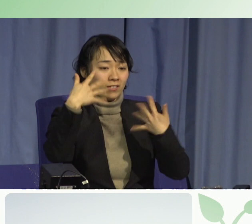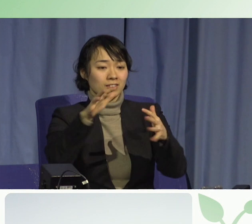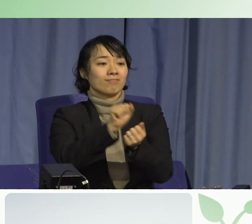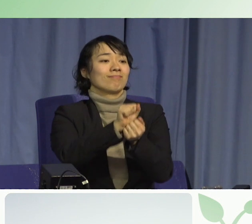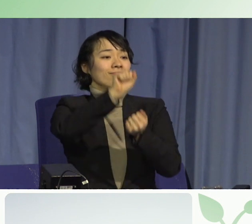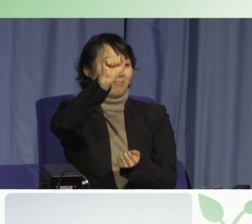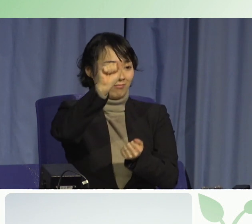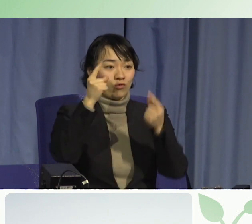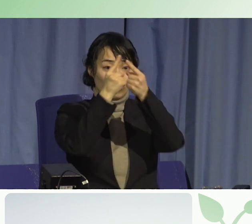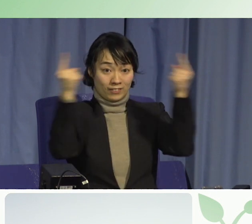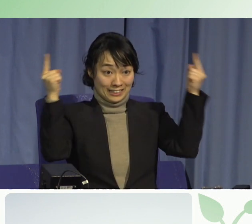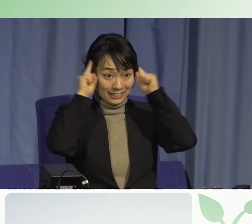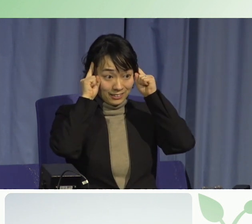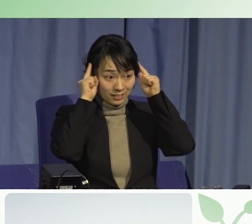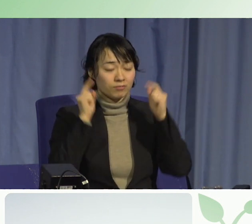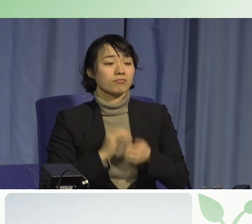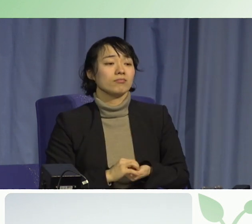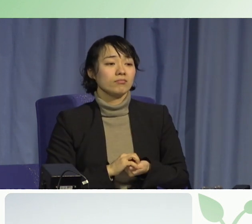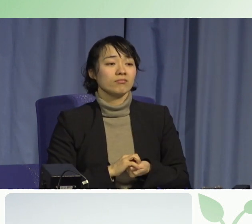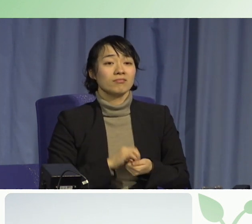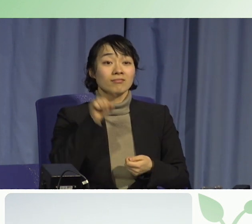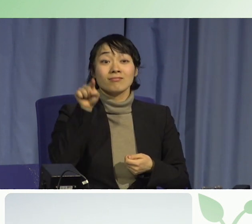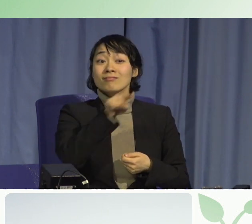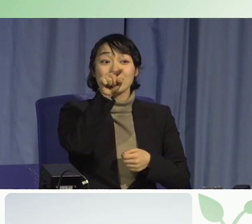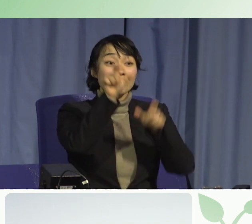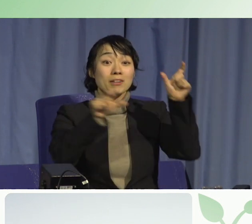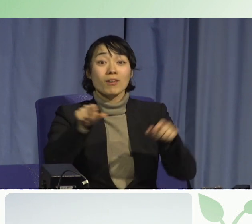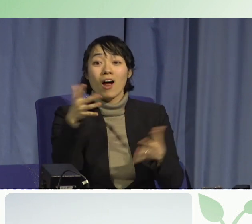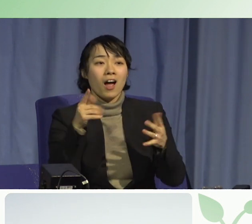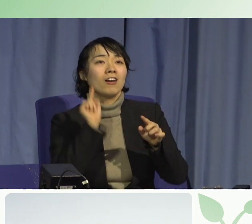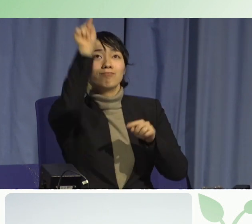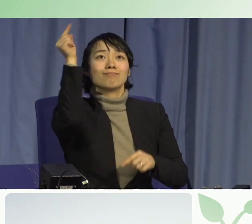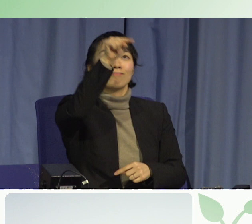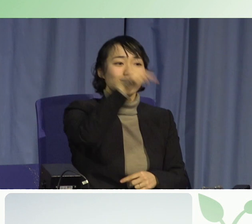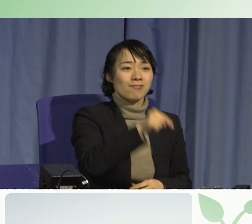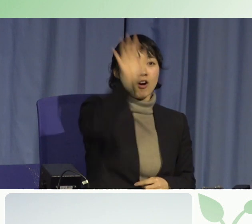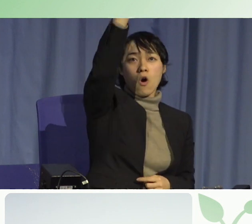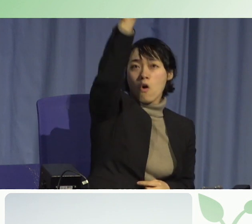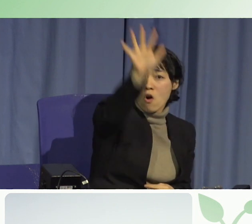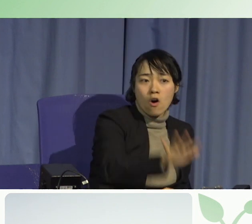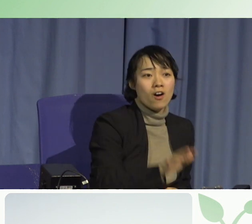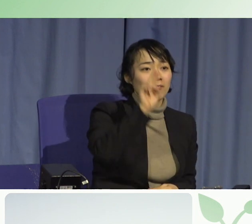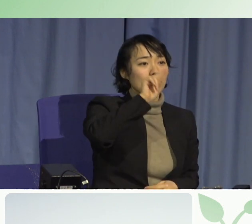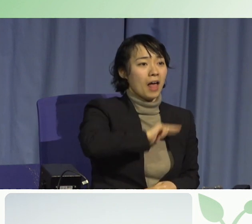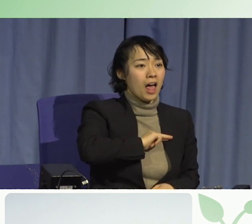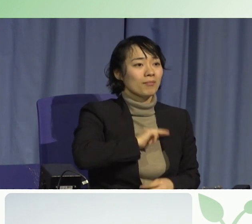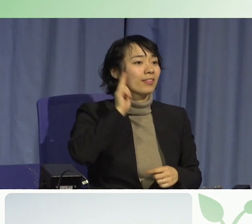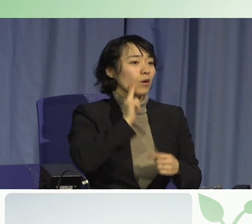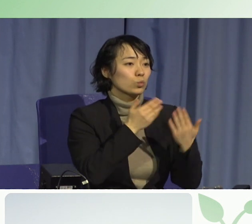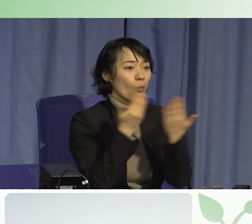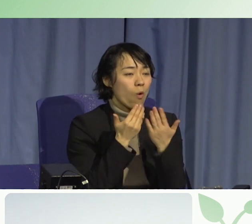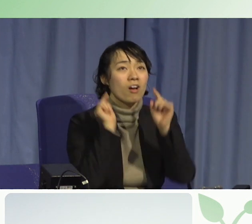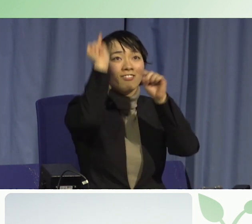result of the project. And also the 24 deaf students graduate from the university. And those